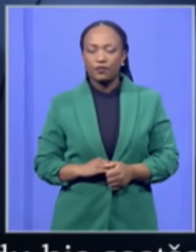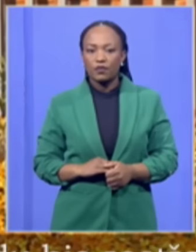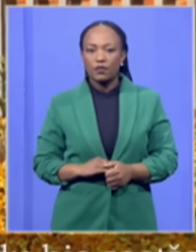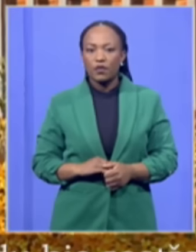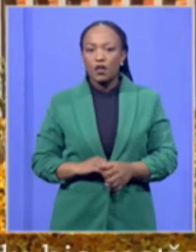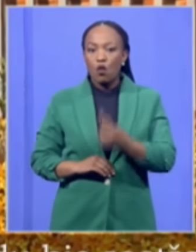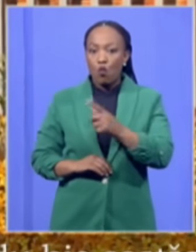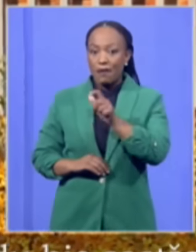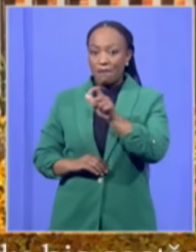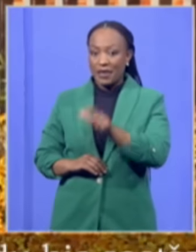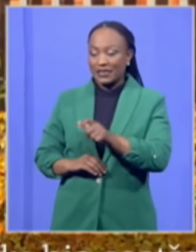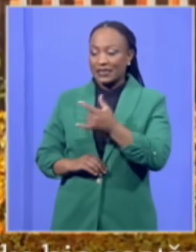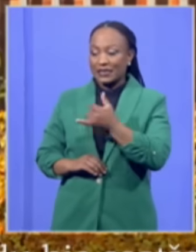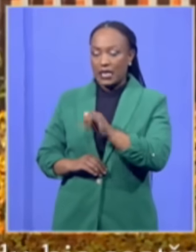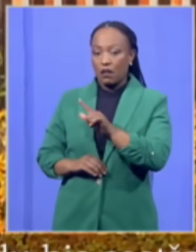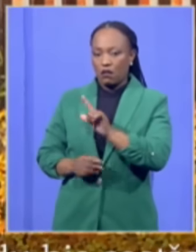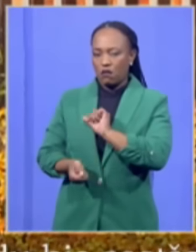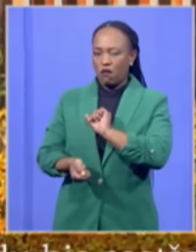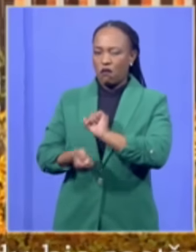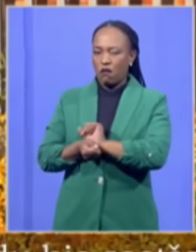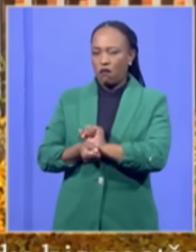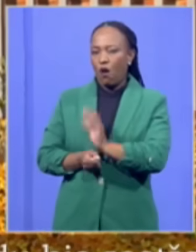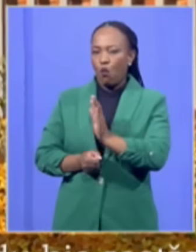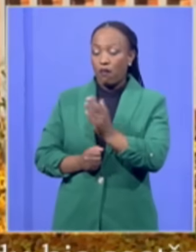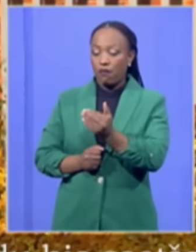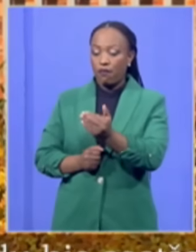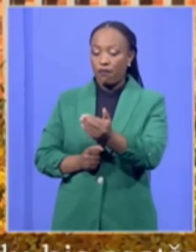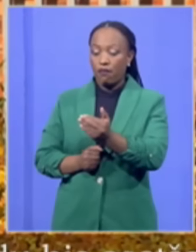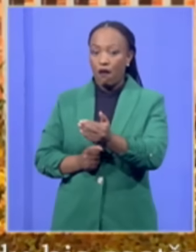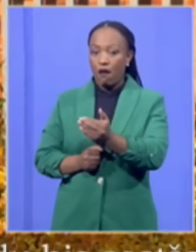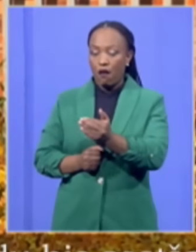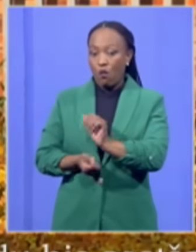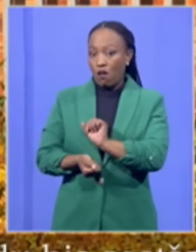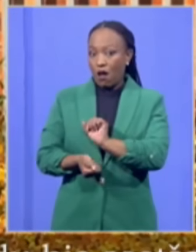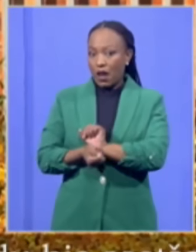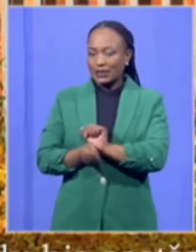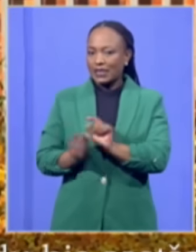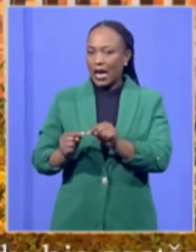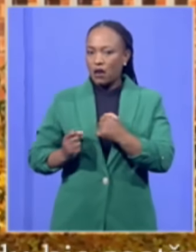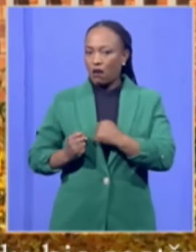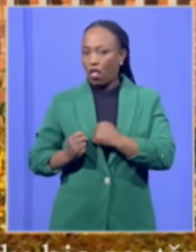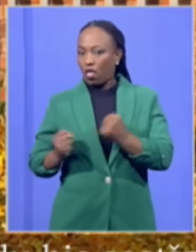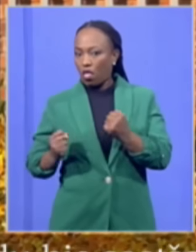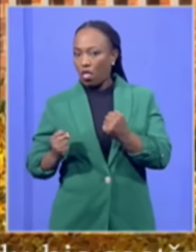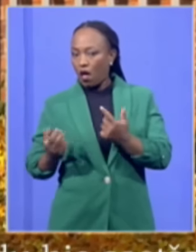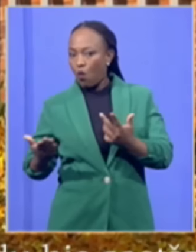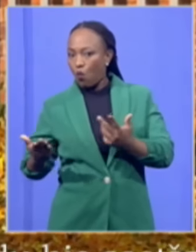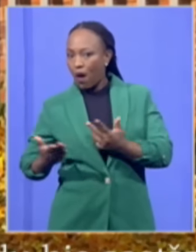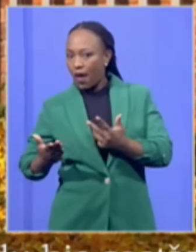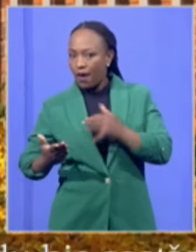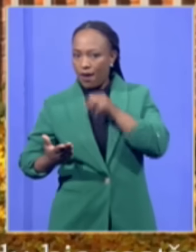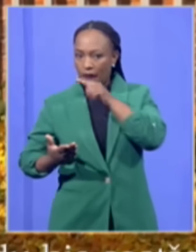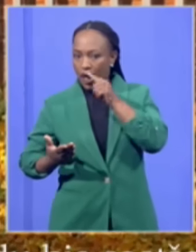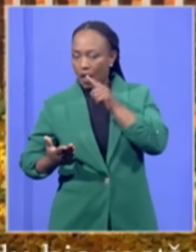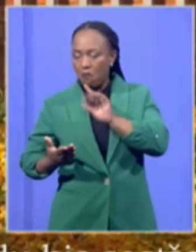still outstanding that will be arrested very soon. I can't reveal where because